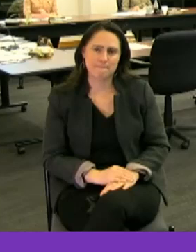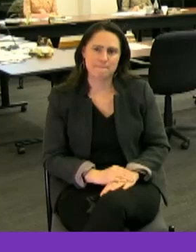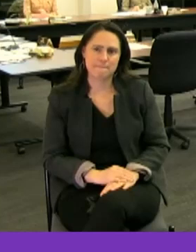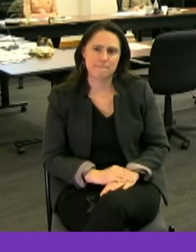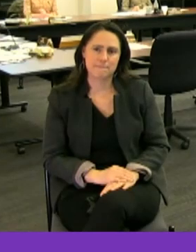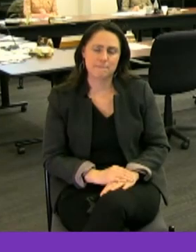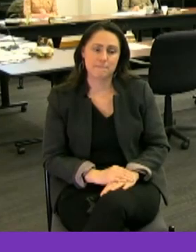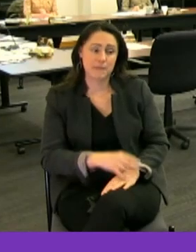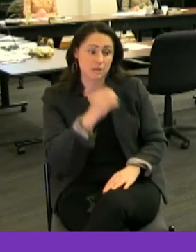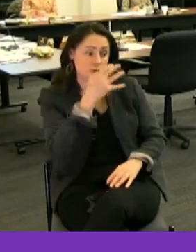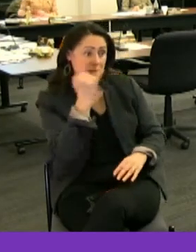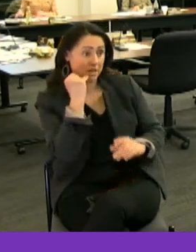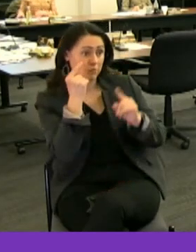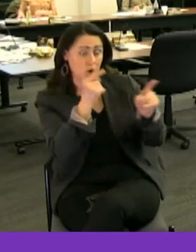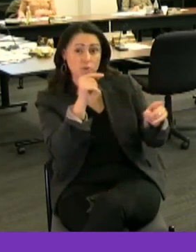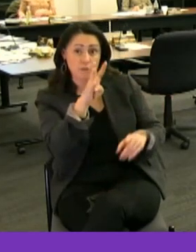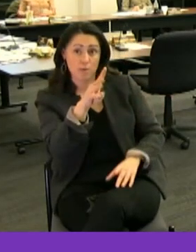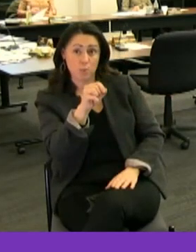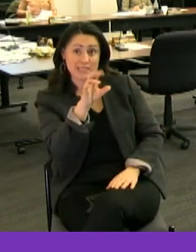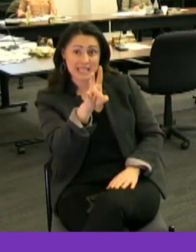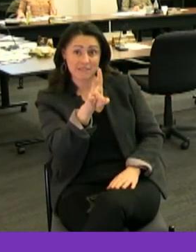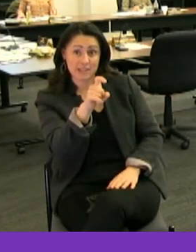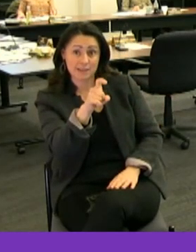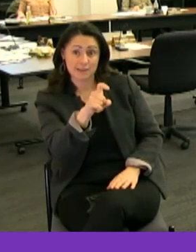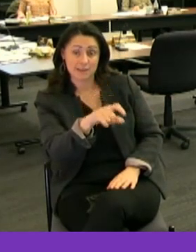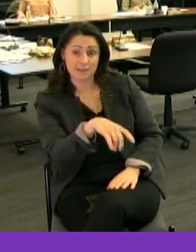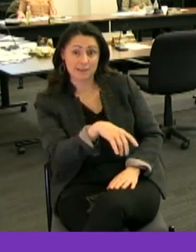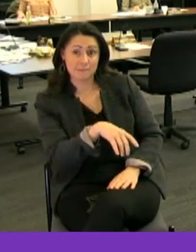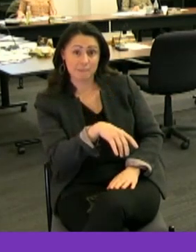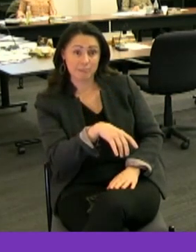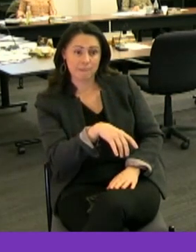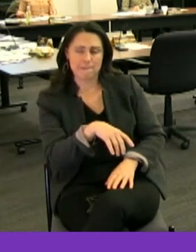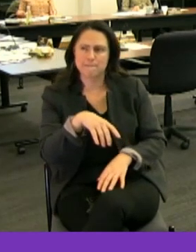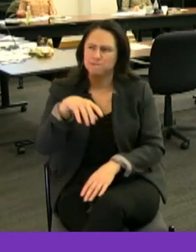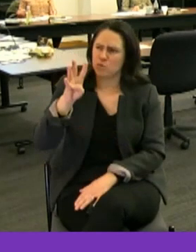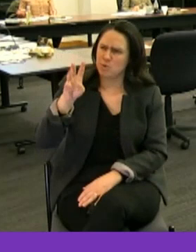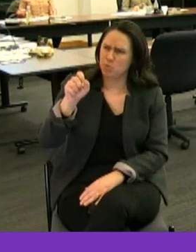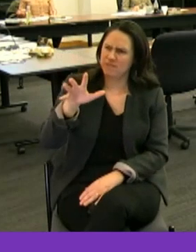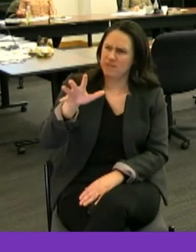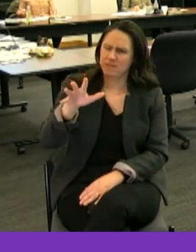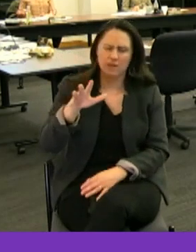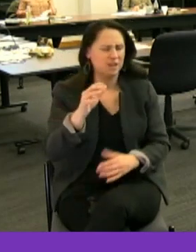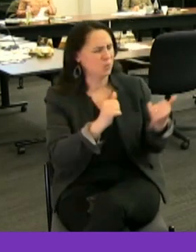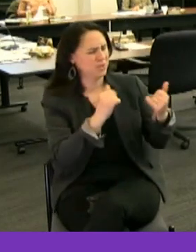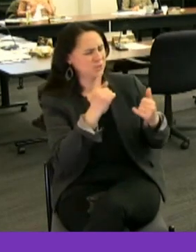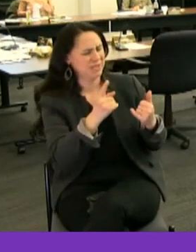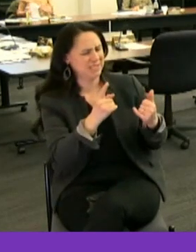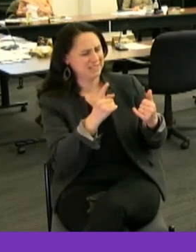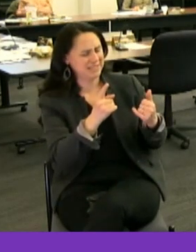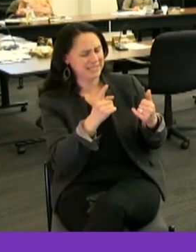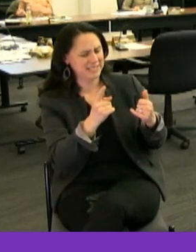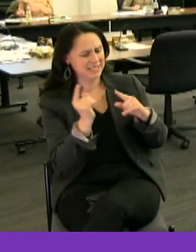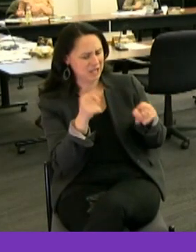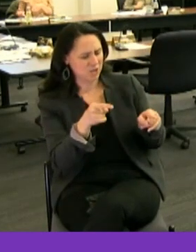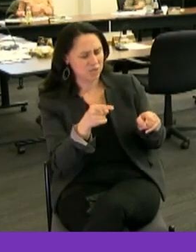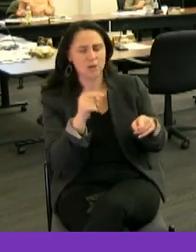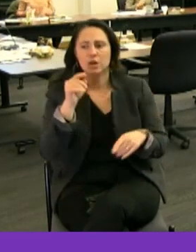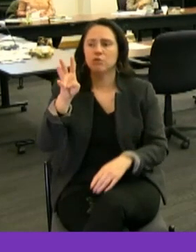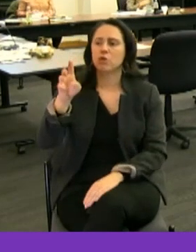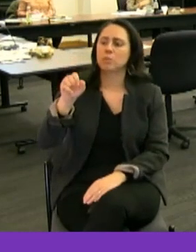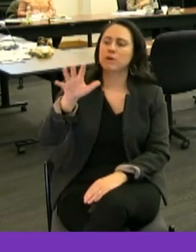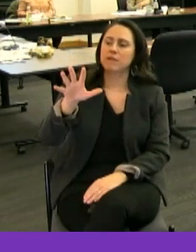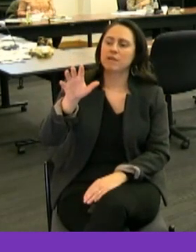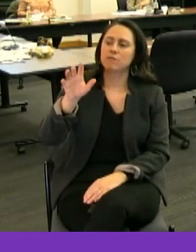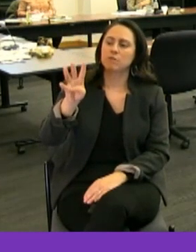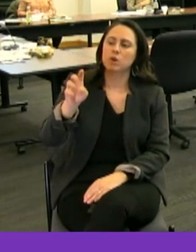Going back to, would you mind if we jump to 4.7? That one's pretty quick. 4.5. Which one did I pull? 4.5 and